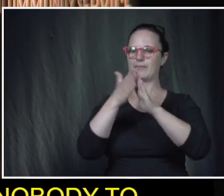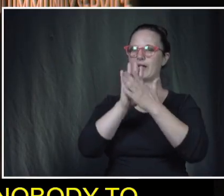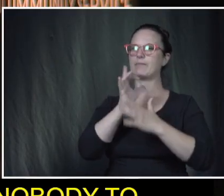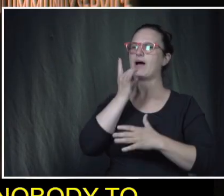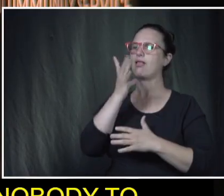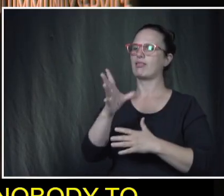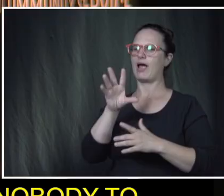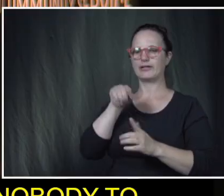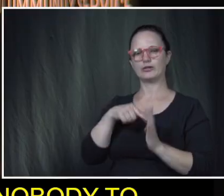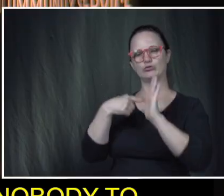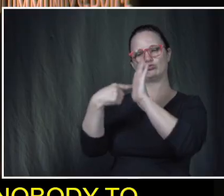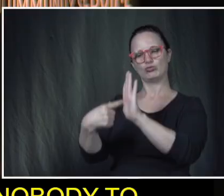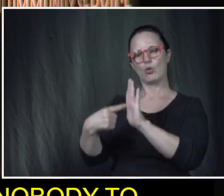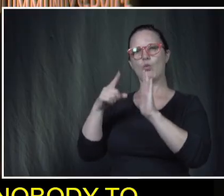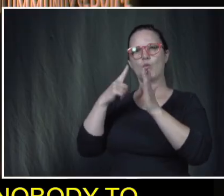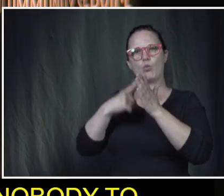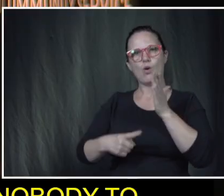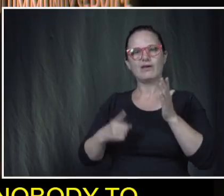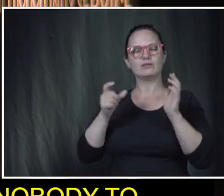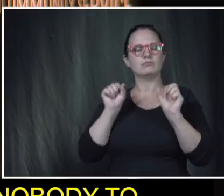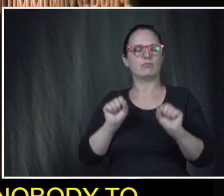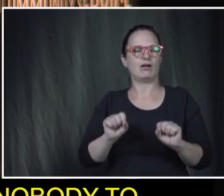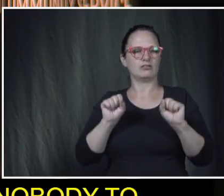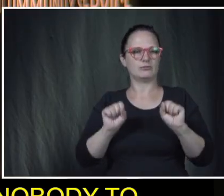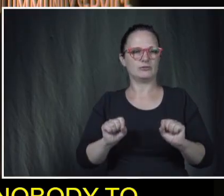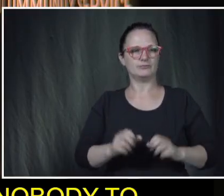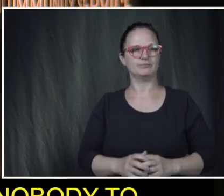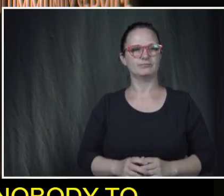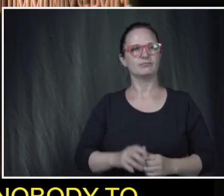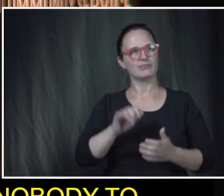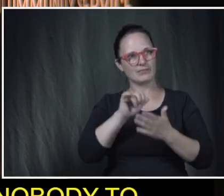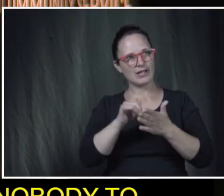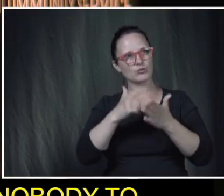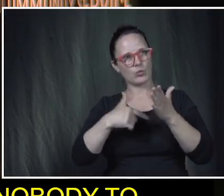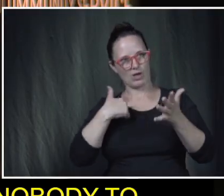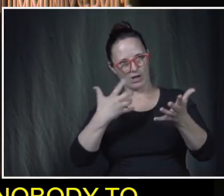and show them what's possible. That's what I want.